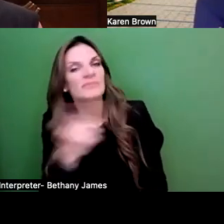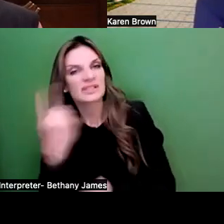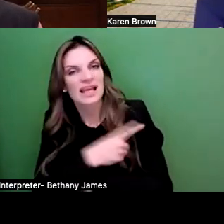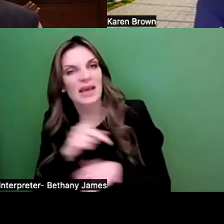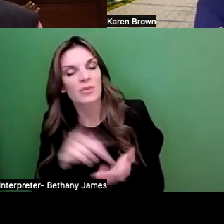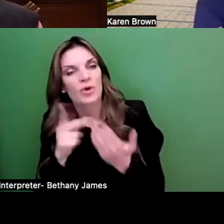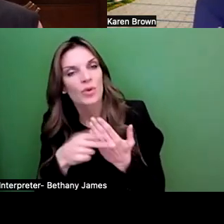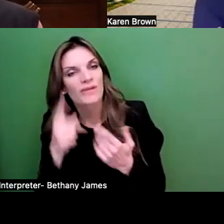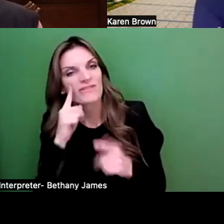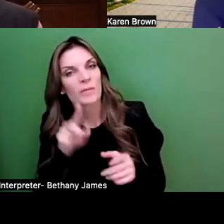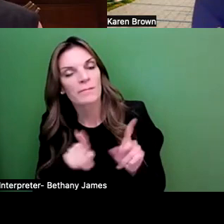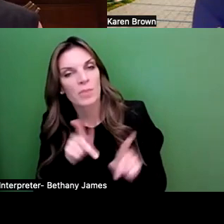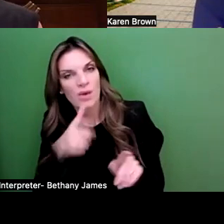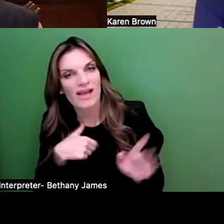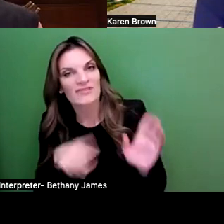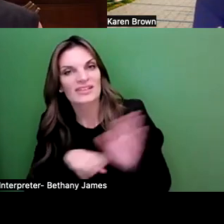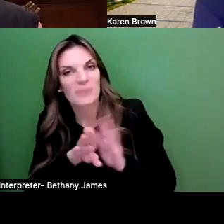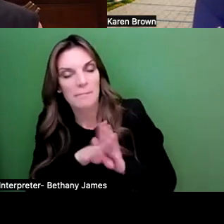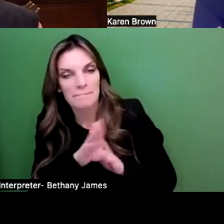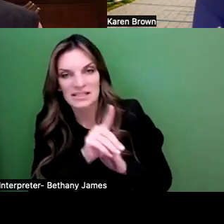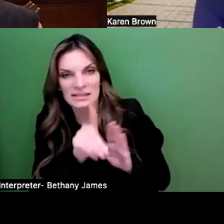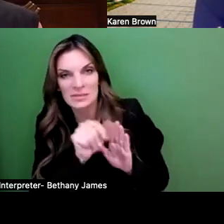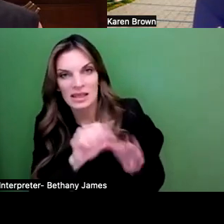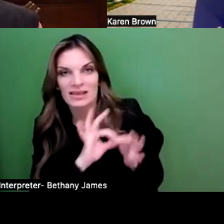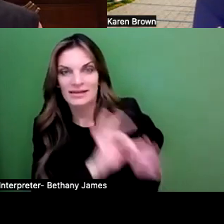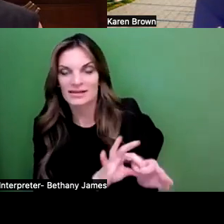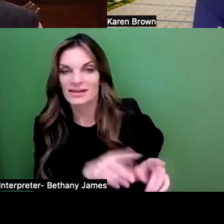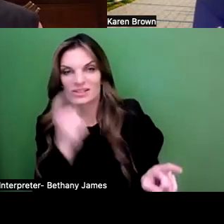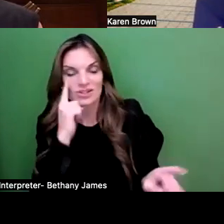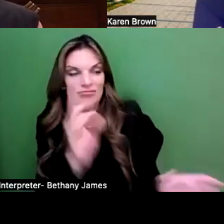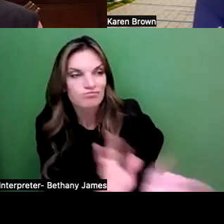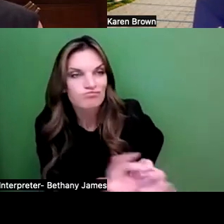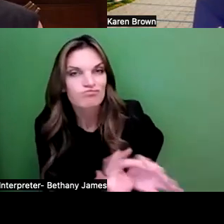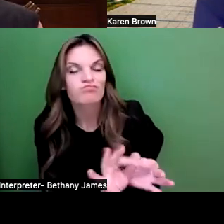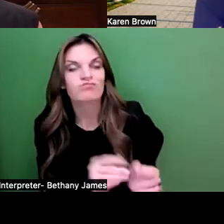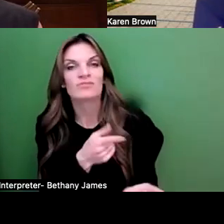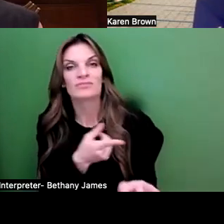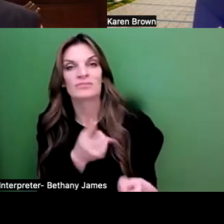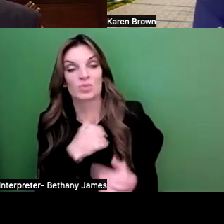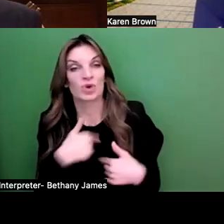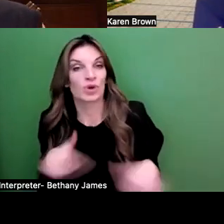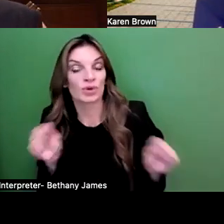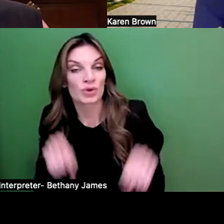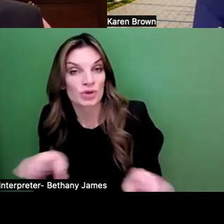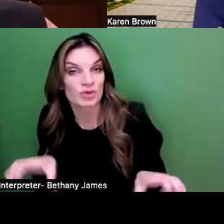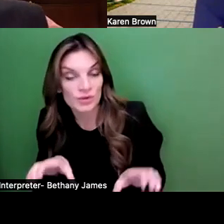with developmental disabilities. And we could do a